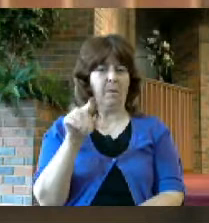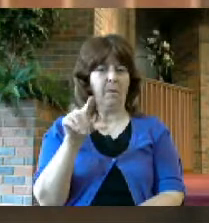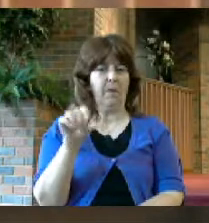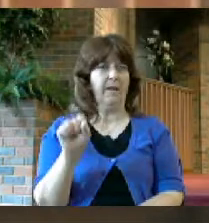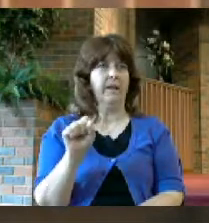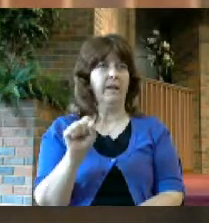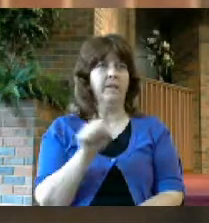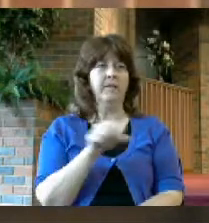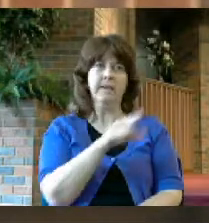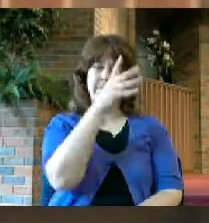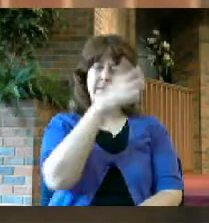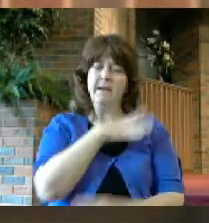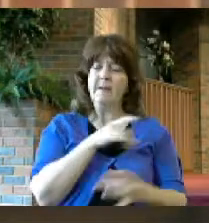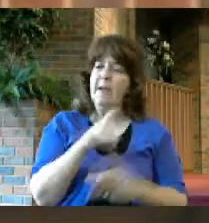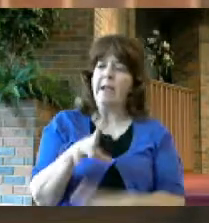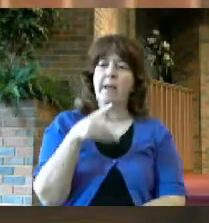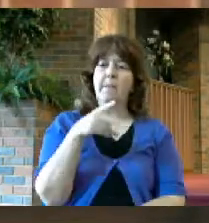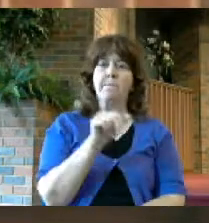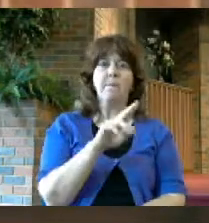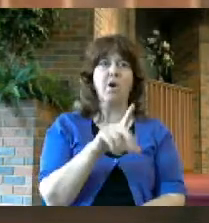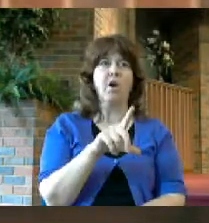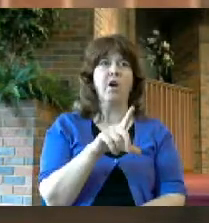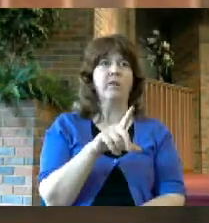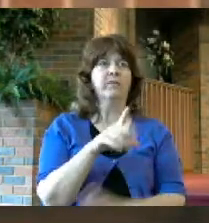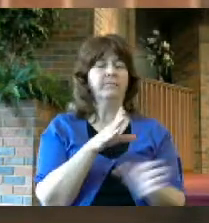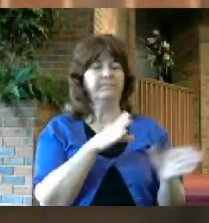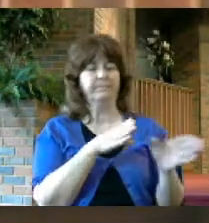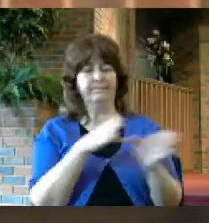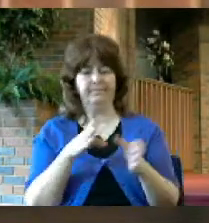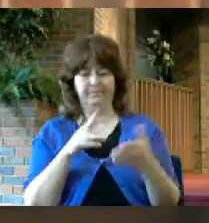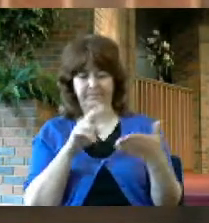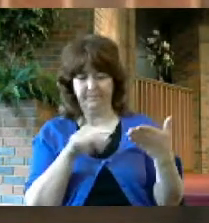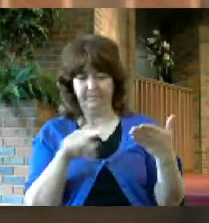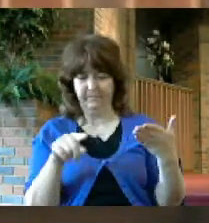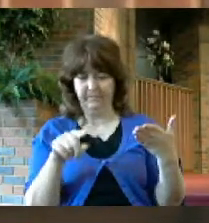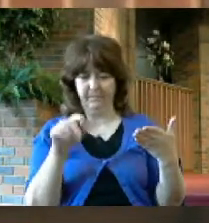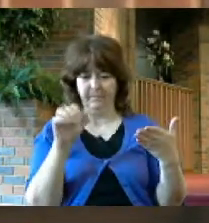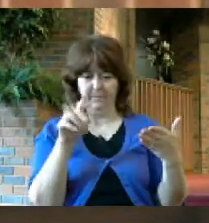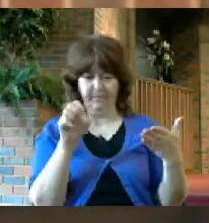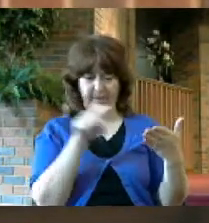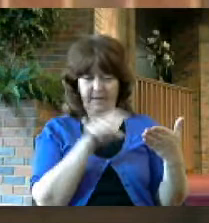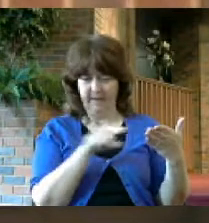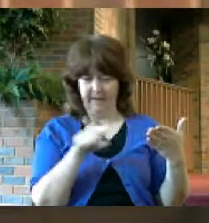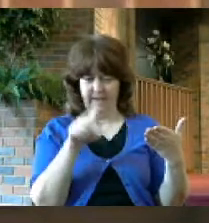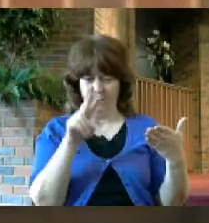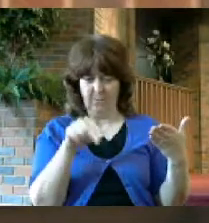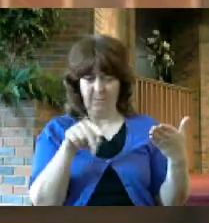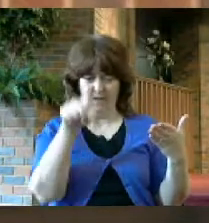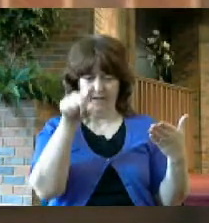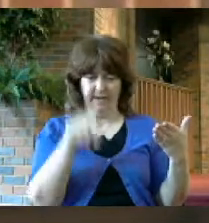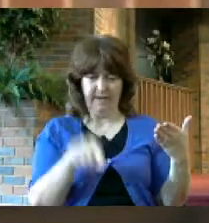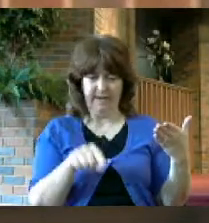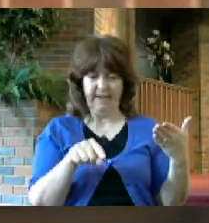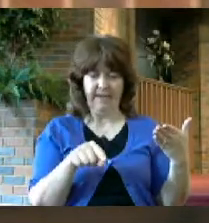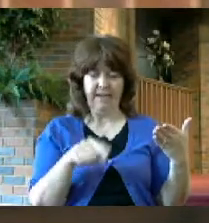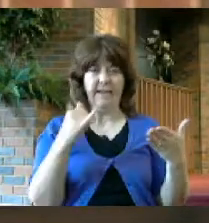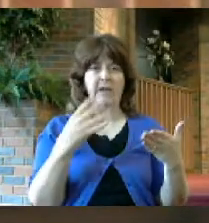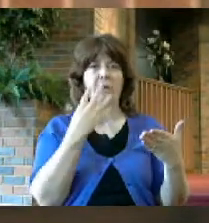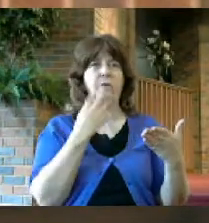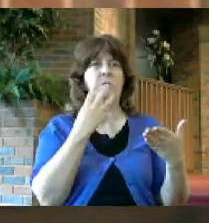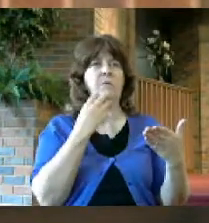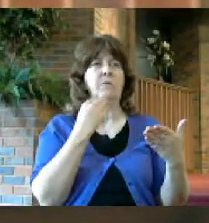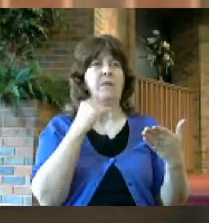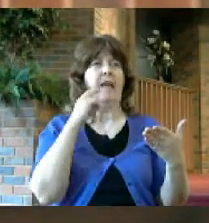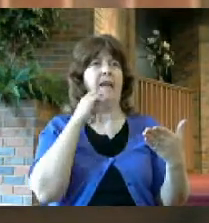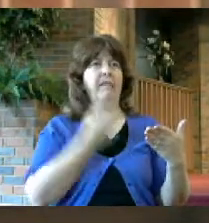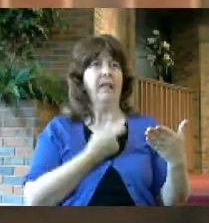A little farther on, we find ourselves in chapter 13. And now envious Jews are there in Antioch, and they